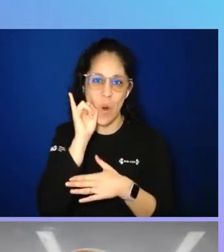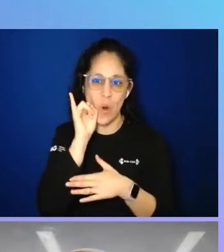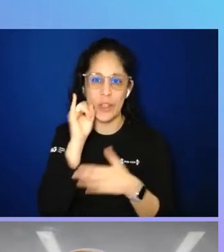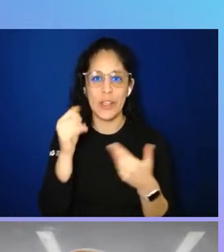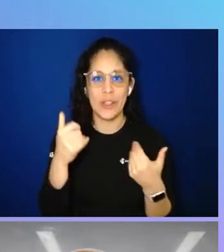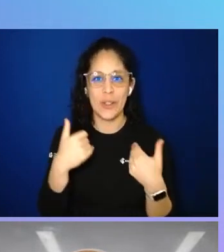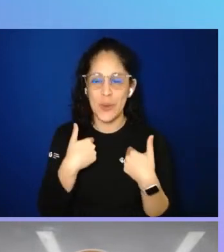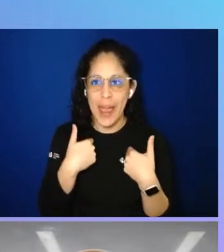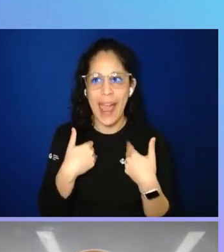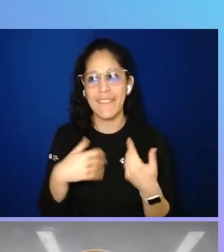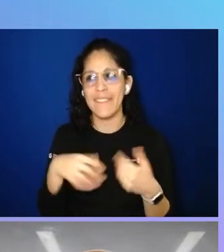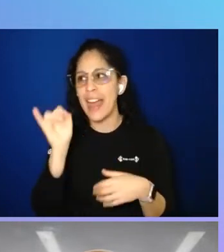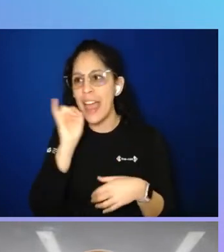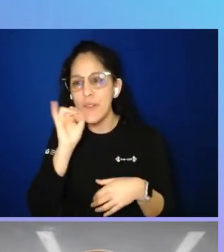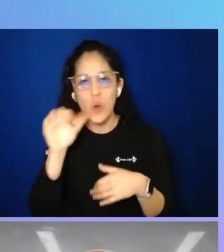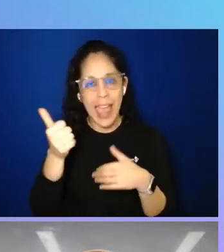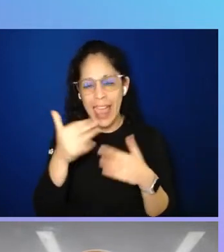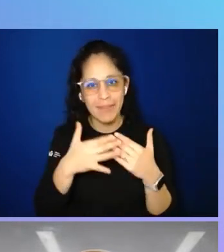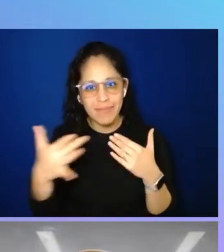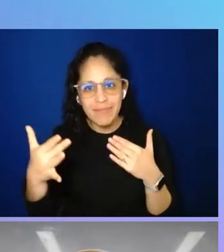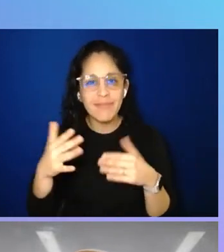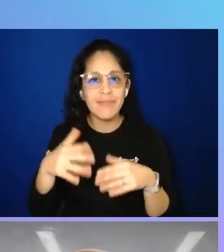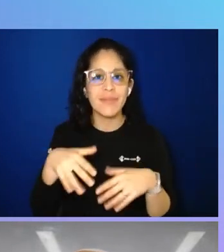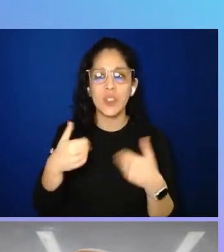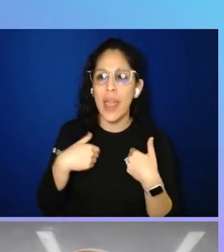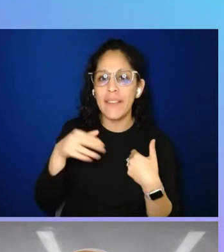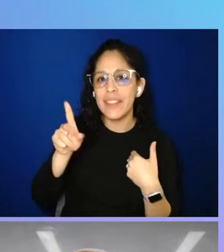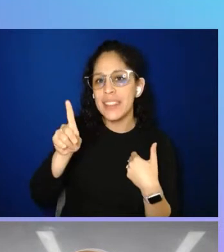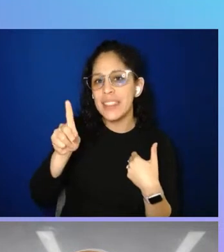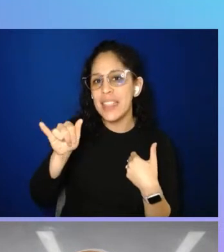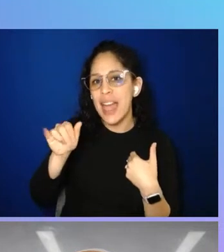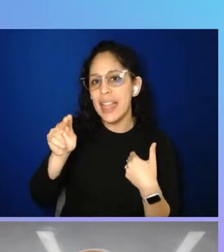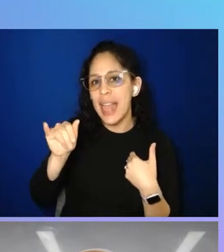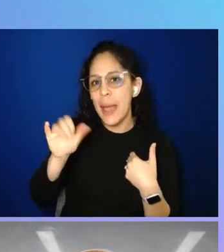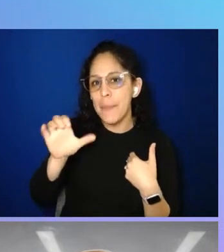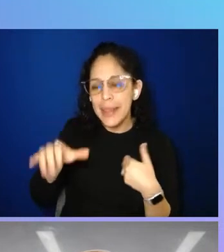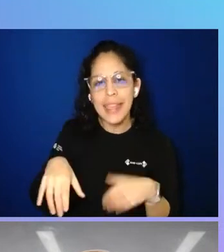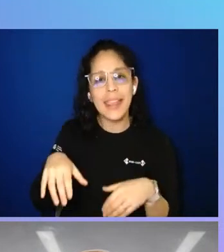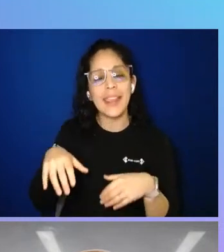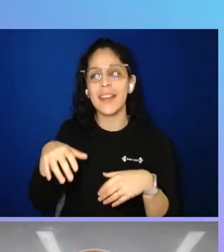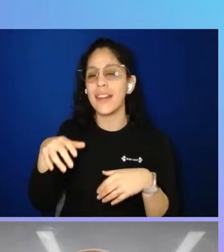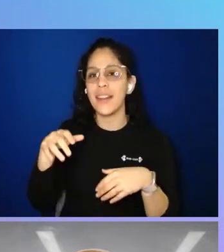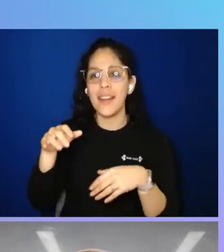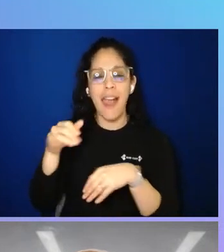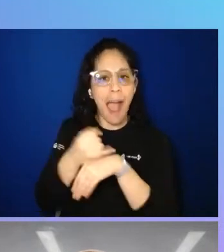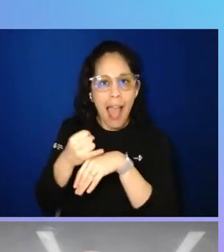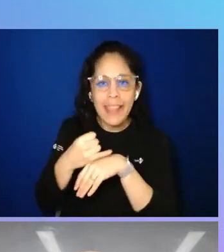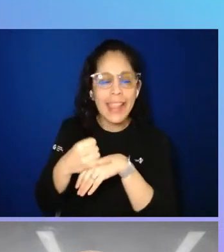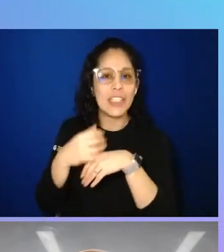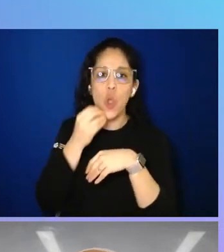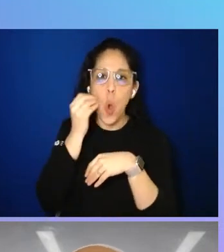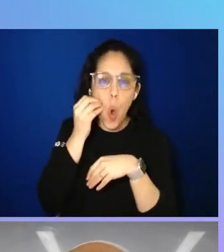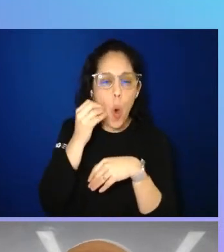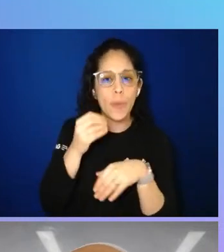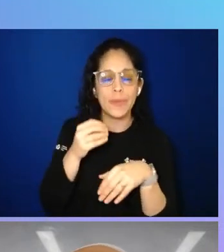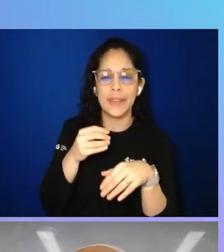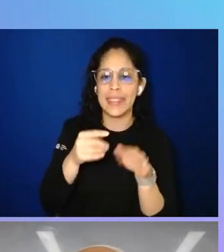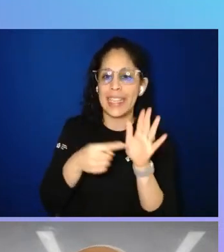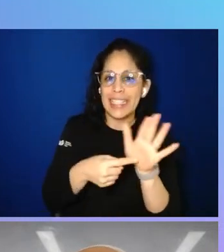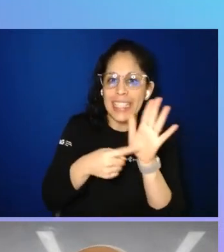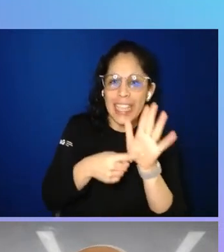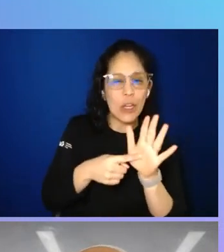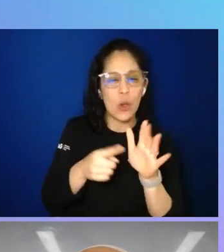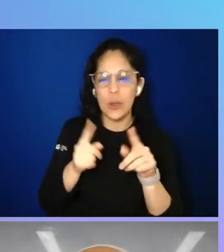10 and forward, and dynamic island came in, and the home indicator. So there's the concept of safe areas and things where you